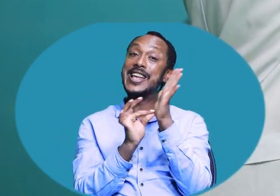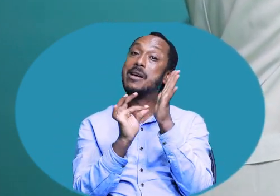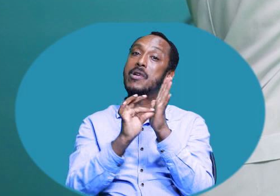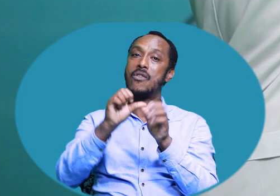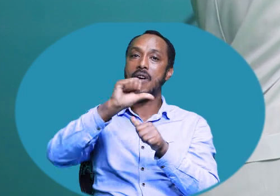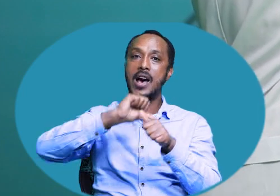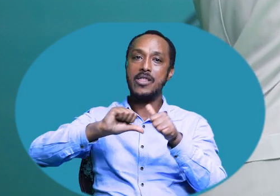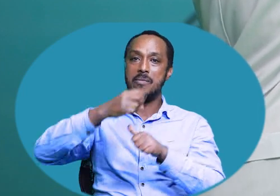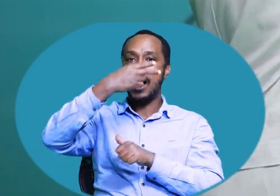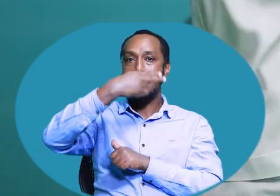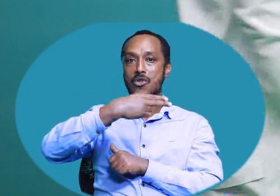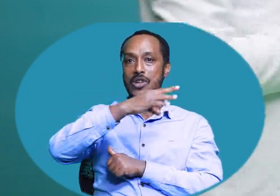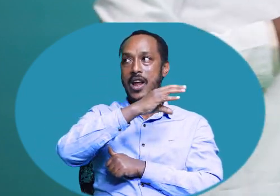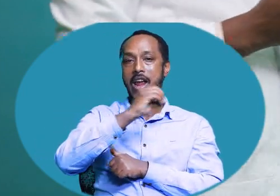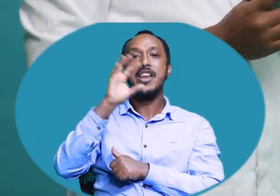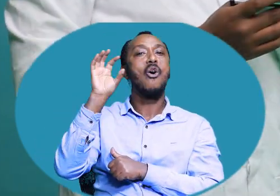H2O.